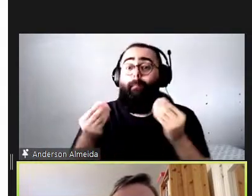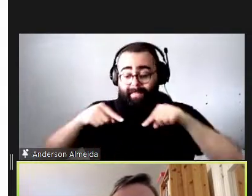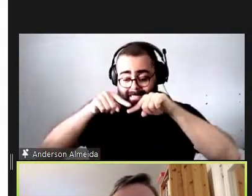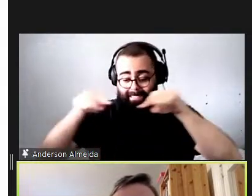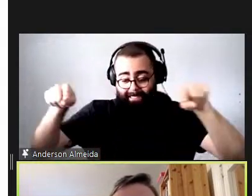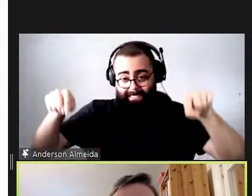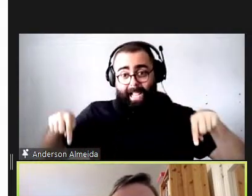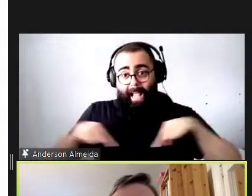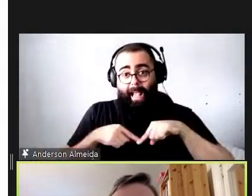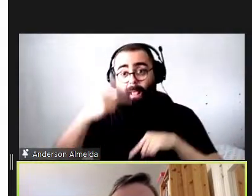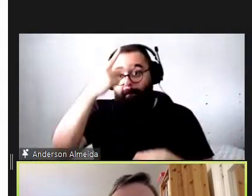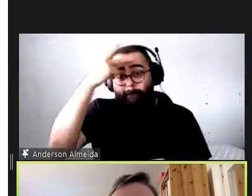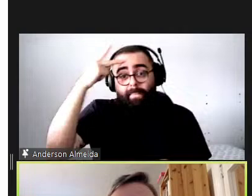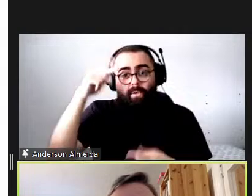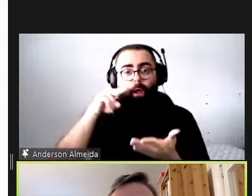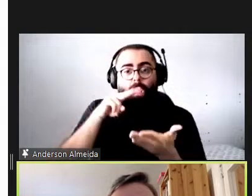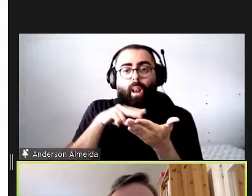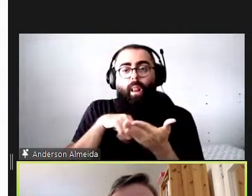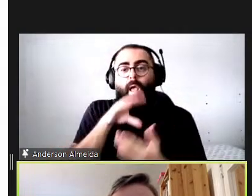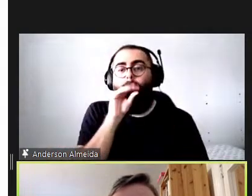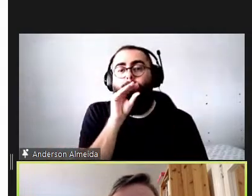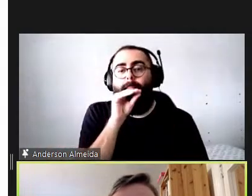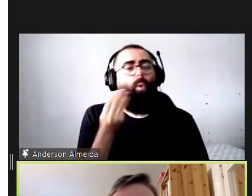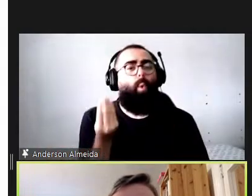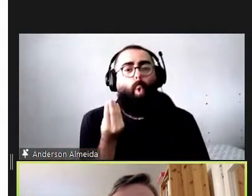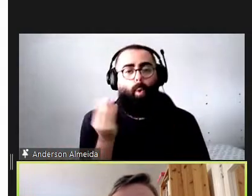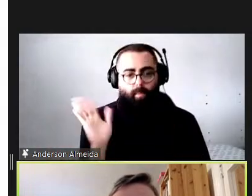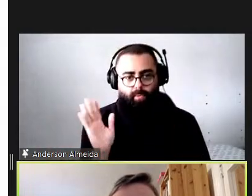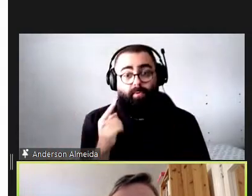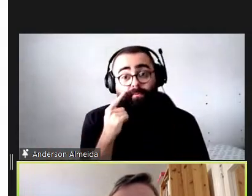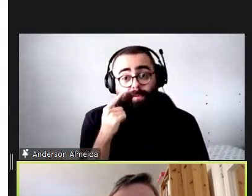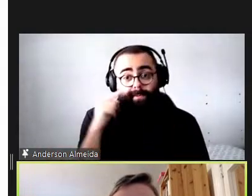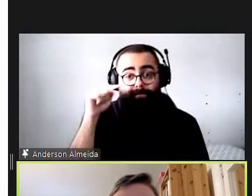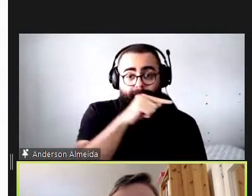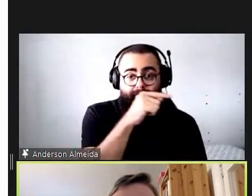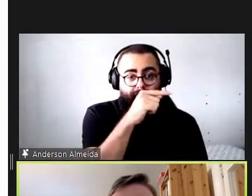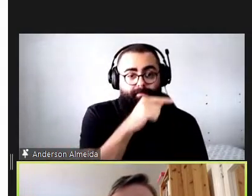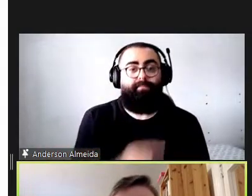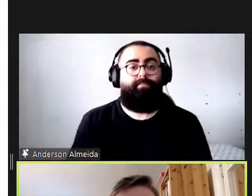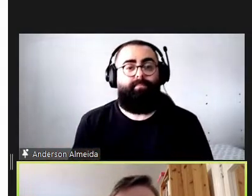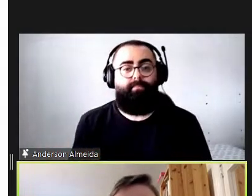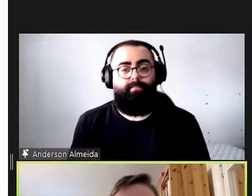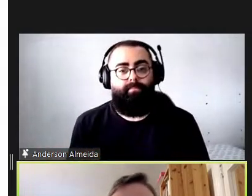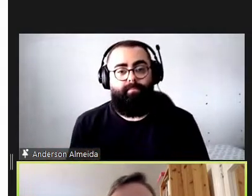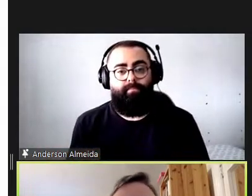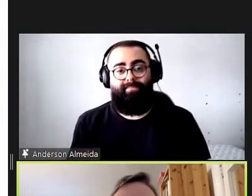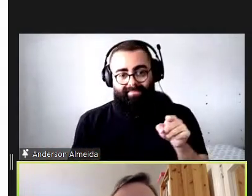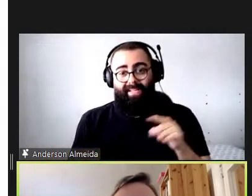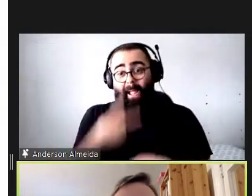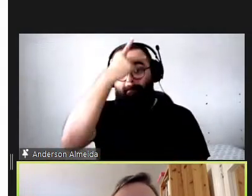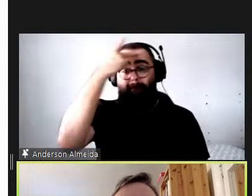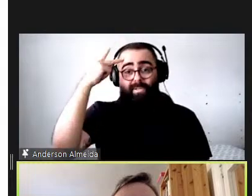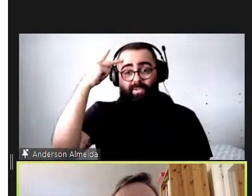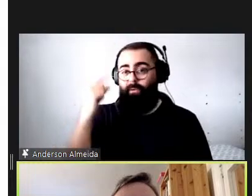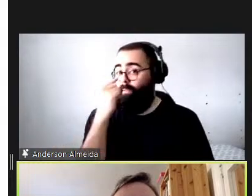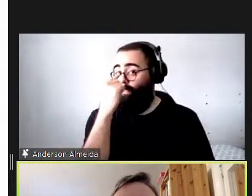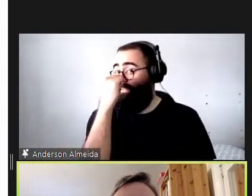of how our speaker was positioned. So this is our participant